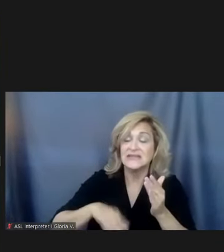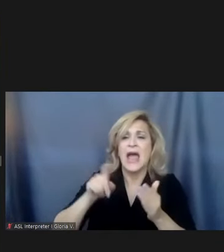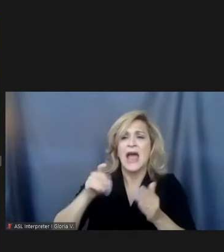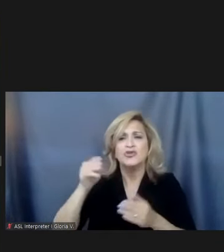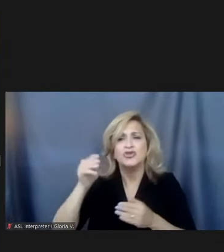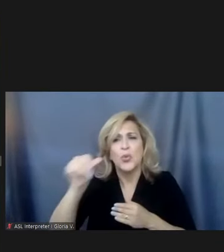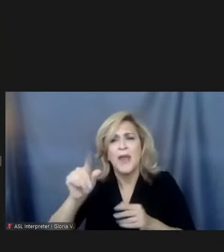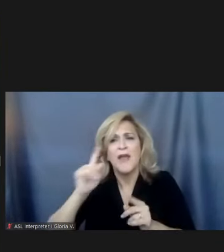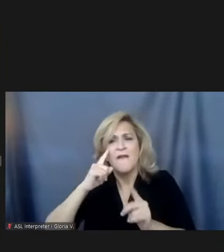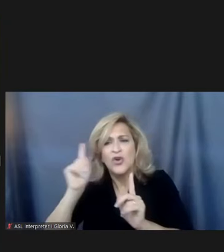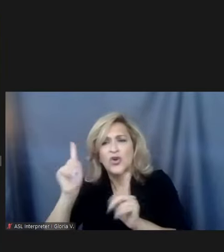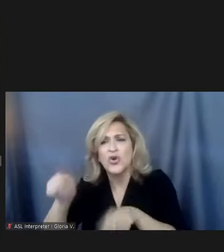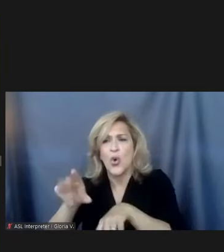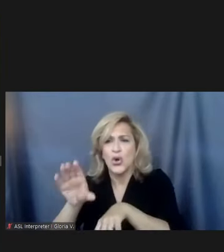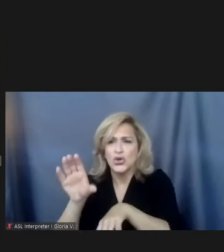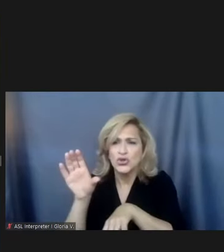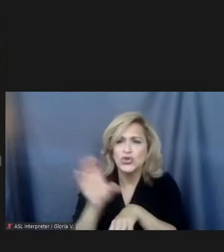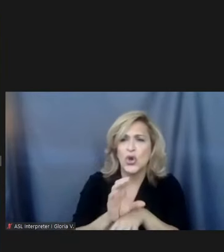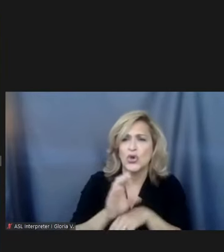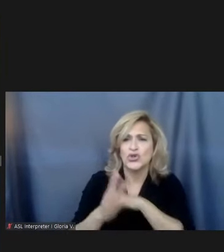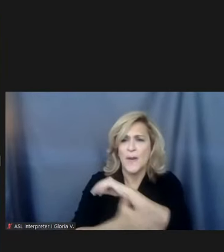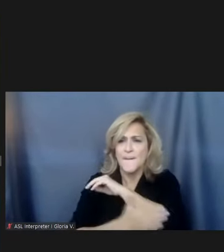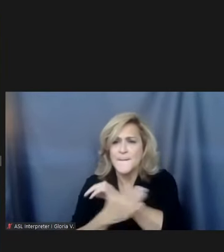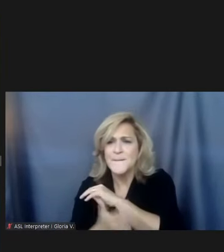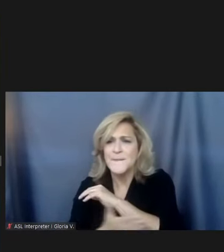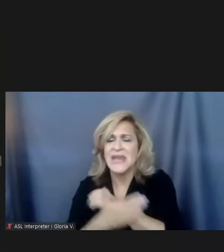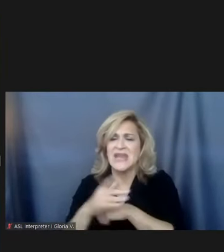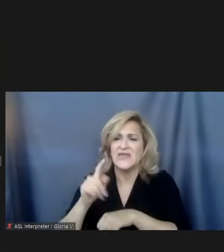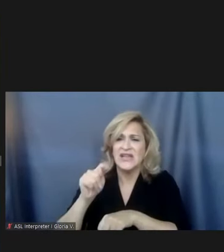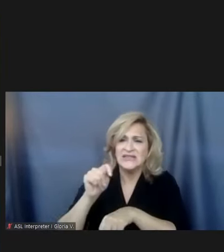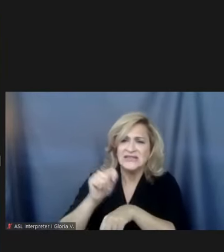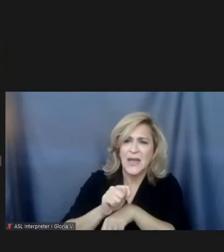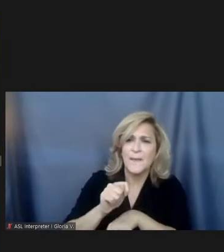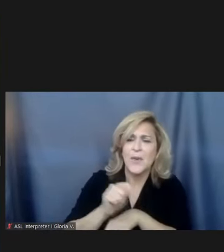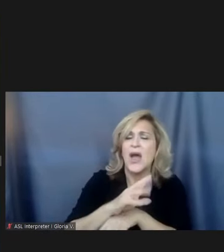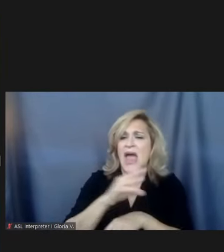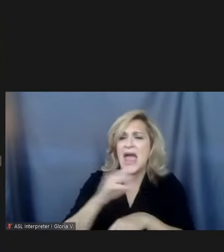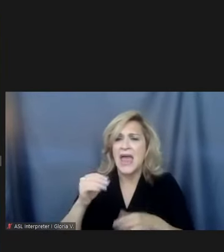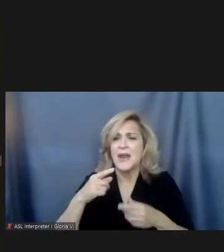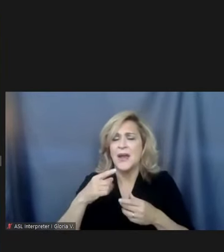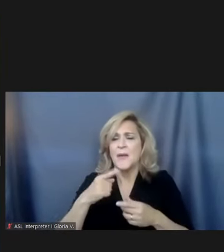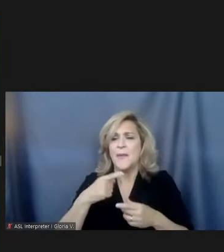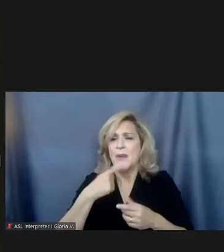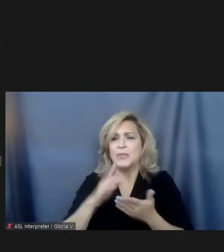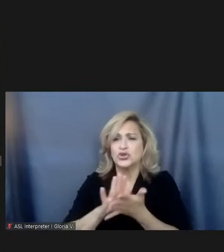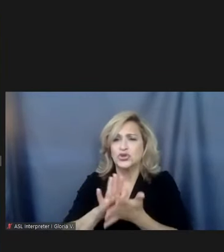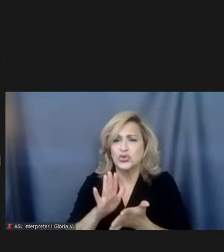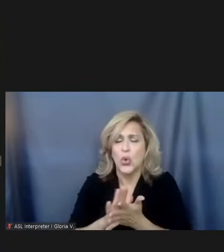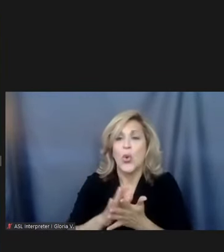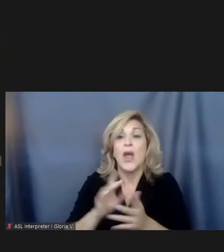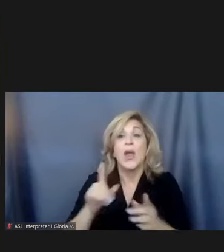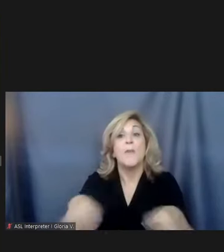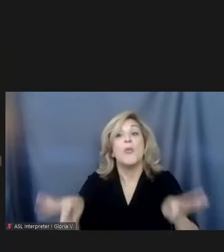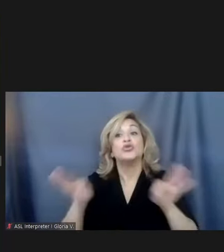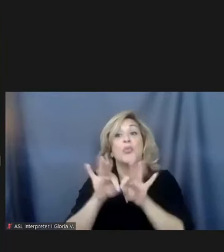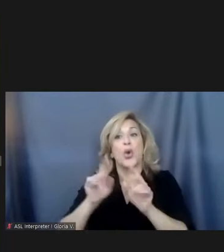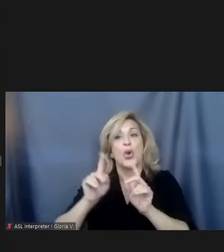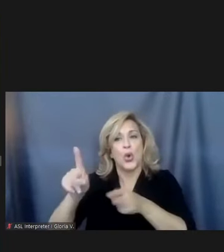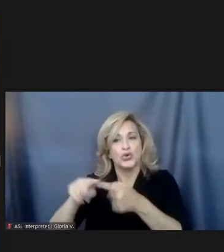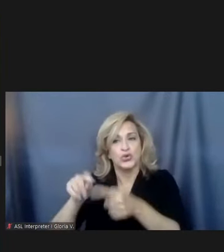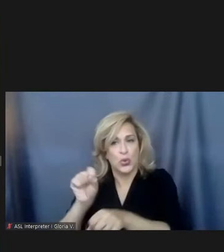churches, synagogues, and public school. And most importantly, to go to work. If we're going to discuss toll equity, we're going